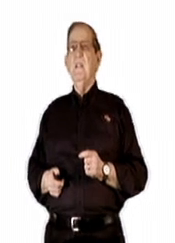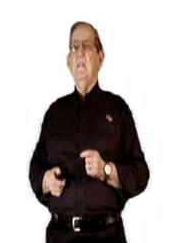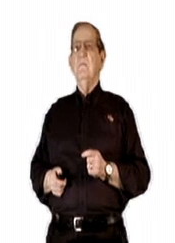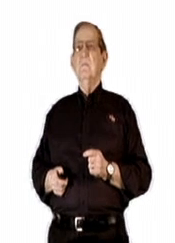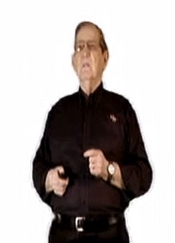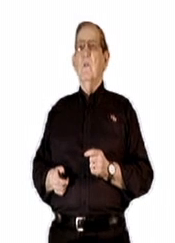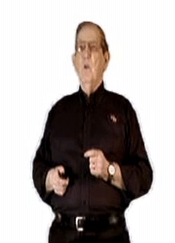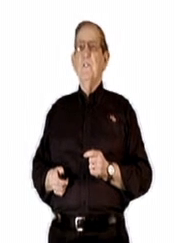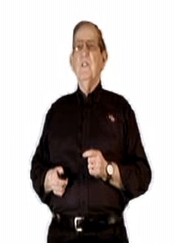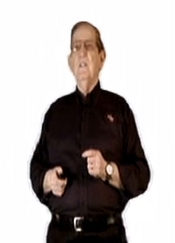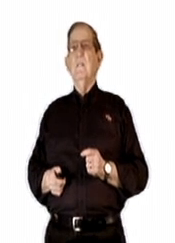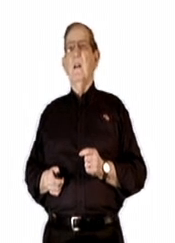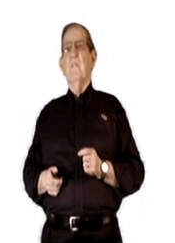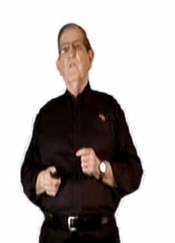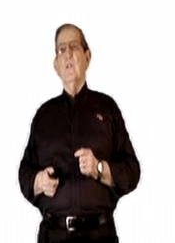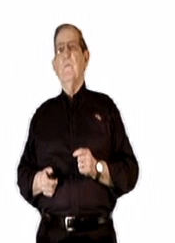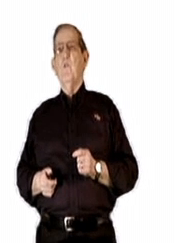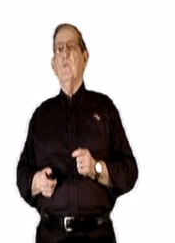110.21b,